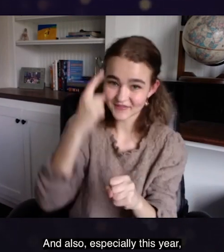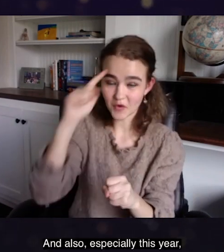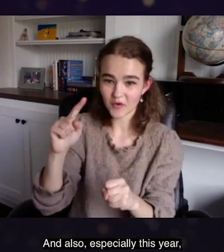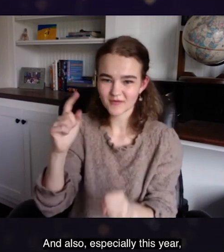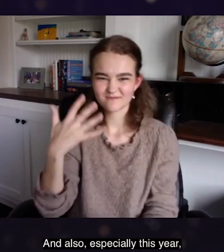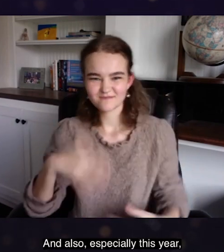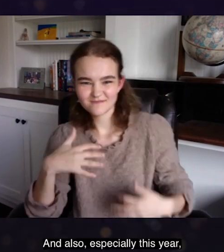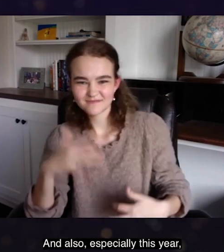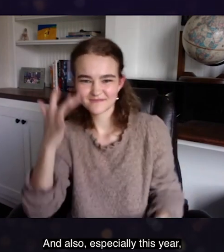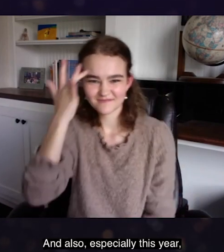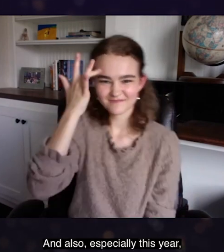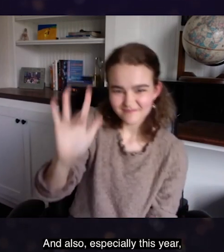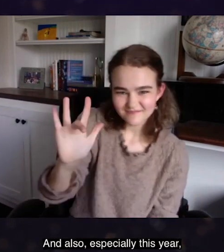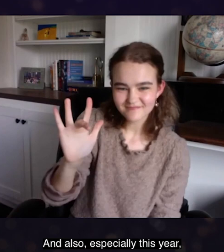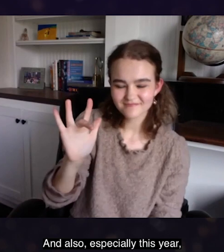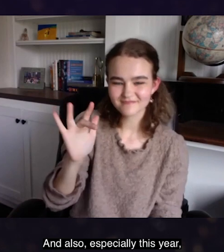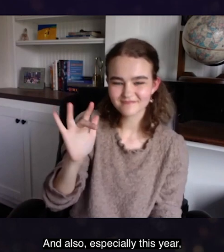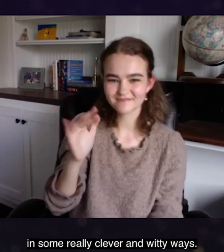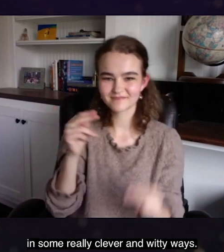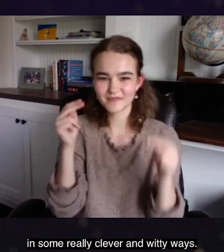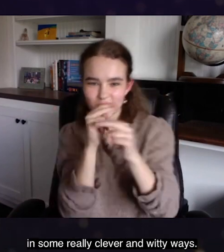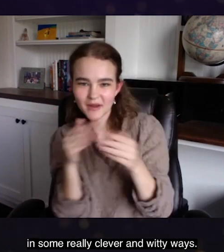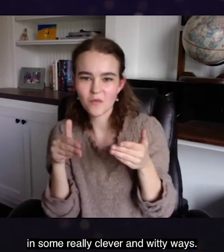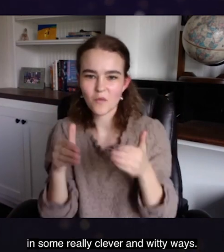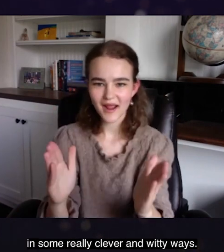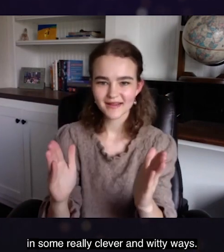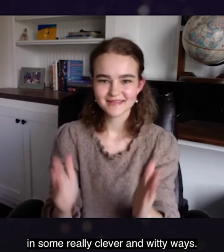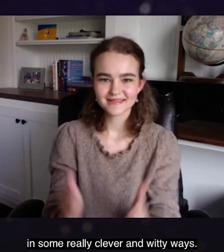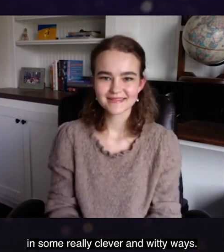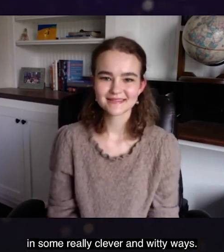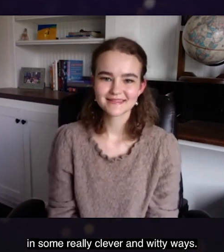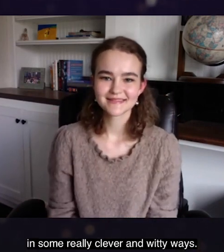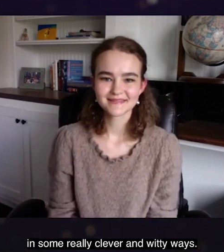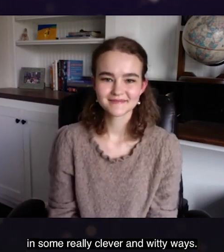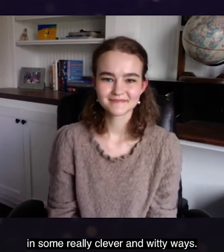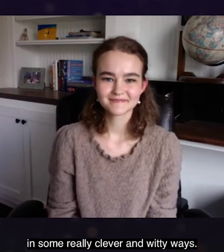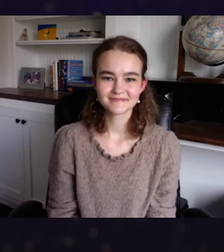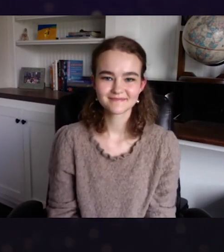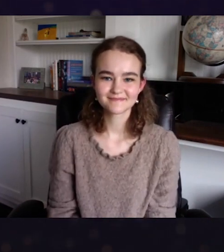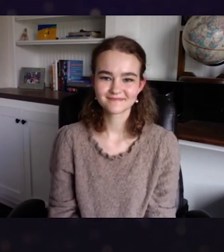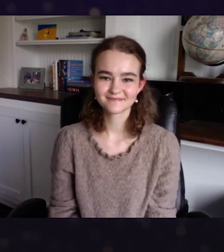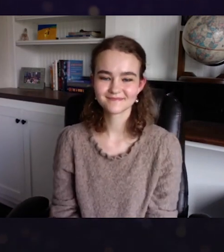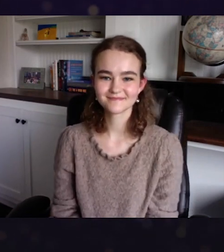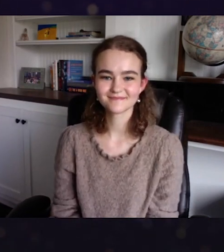And also, especially this year, in some really clever and witty ways.